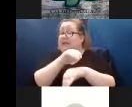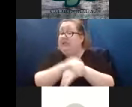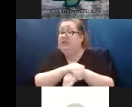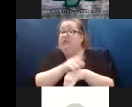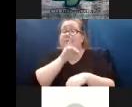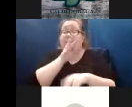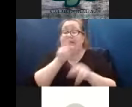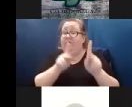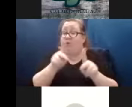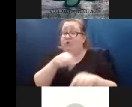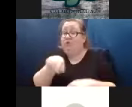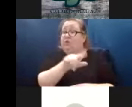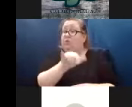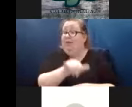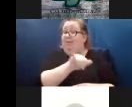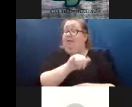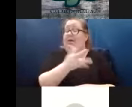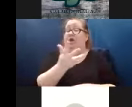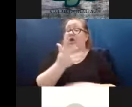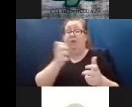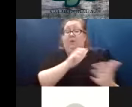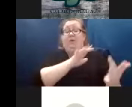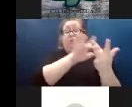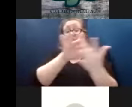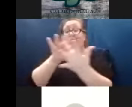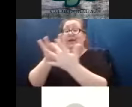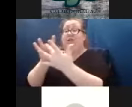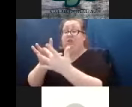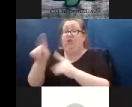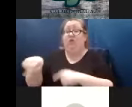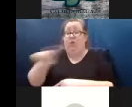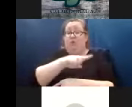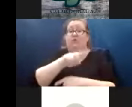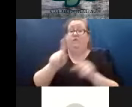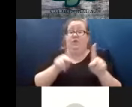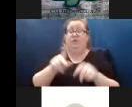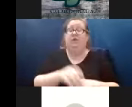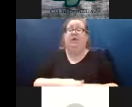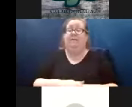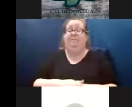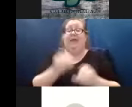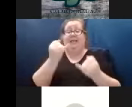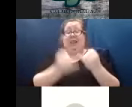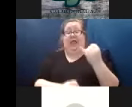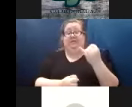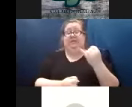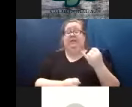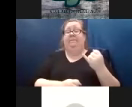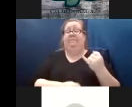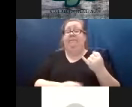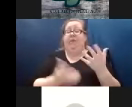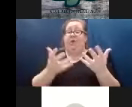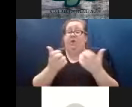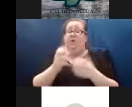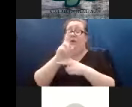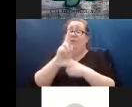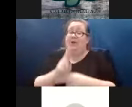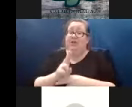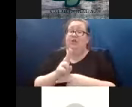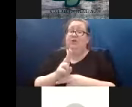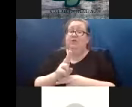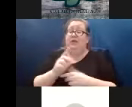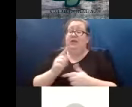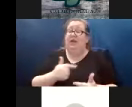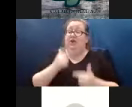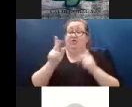everything we can to reach those folks too. And then lastly, we want to leverage resident